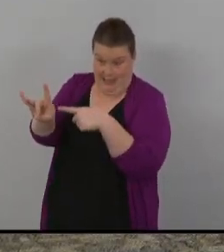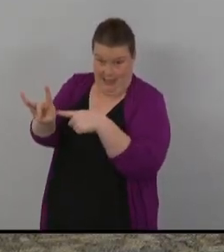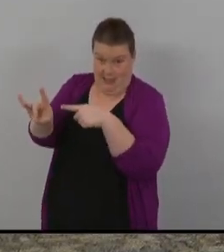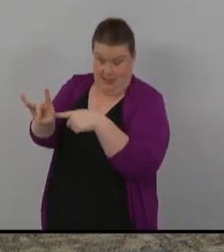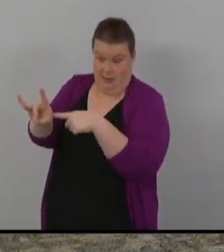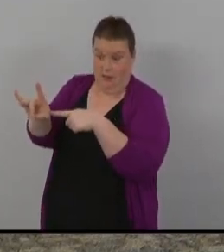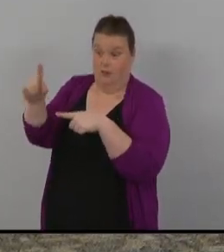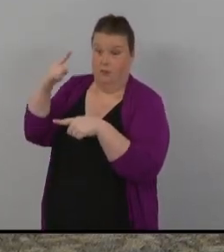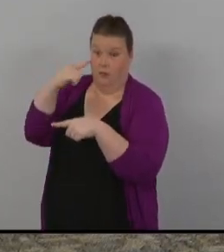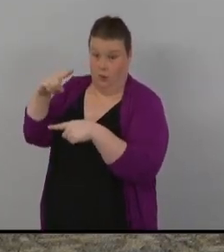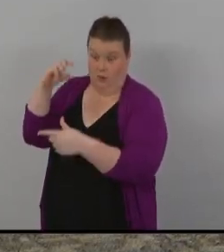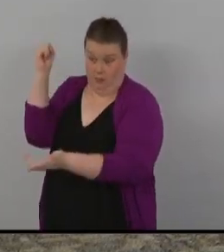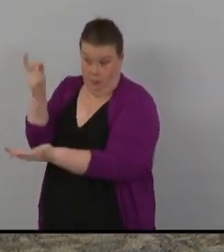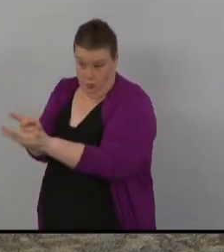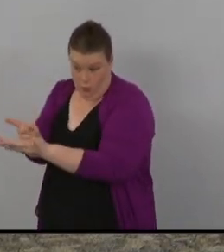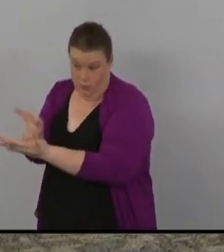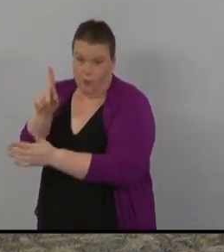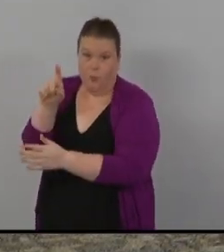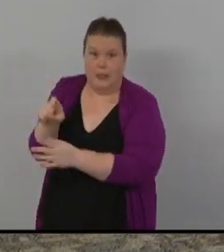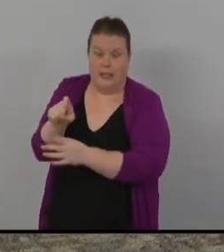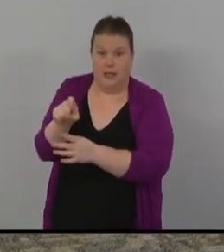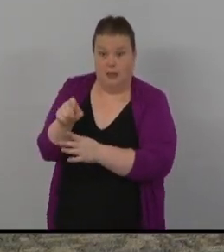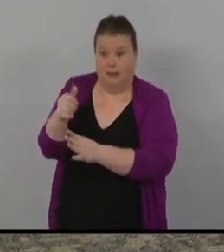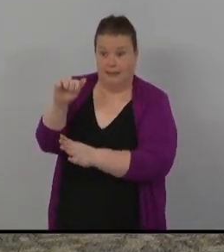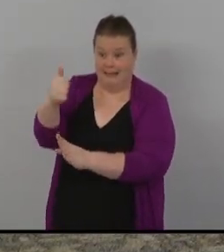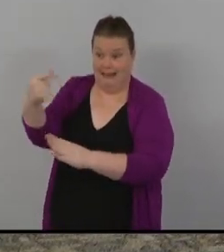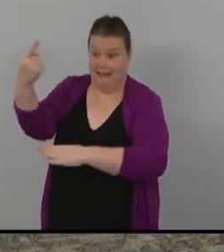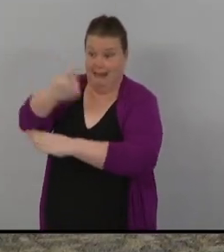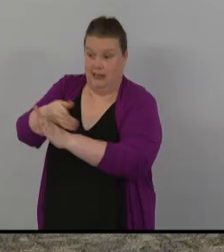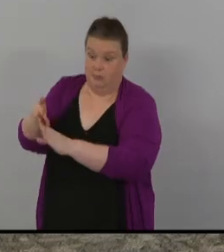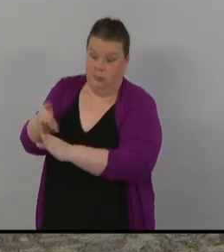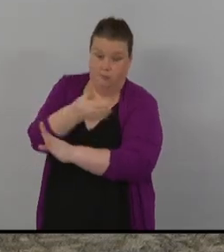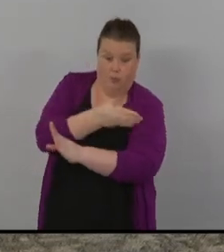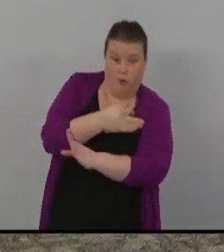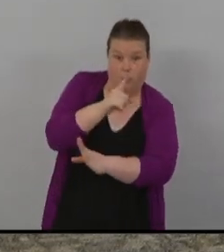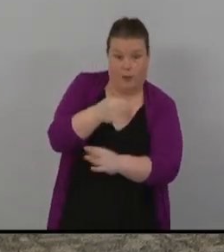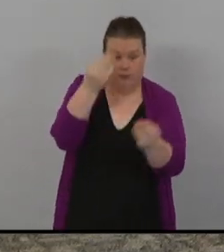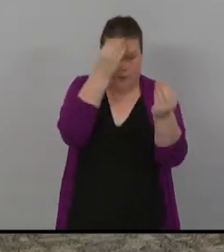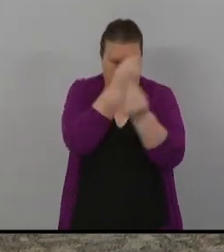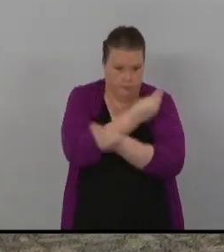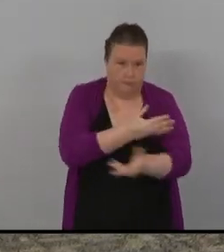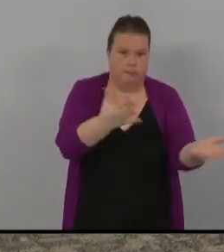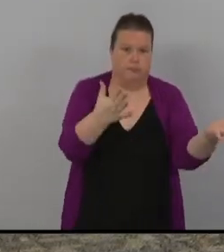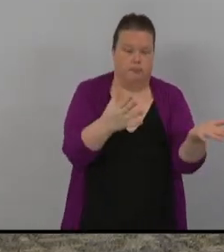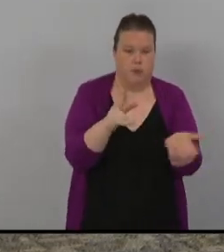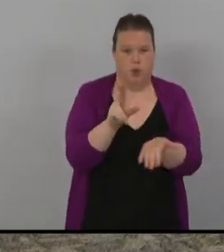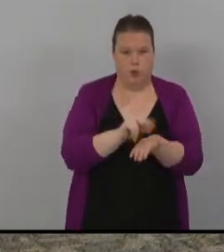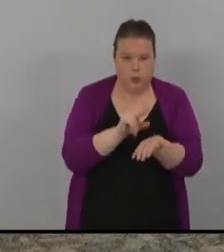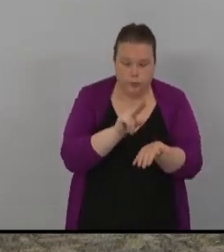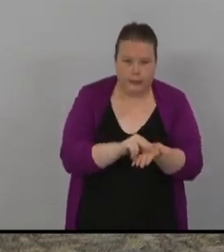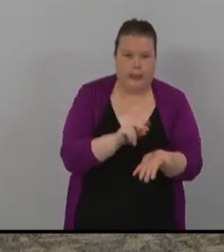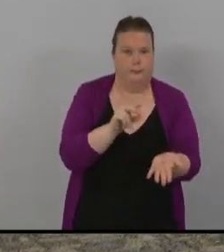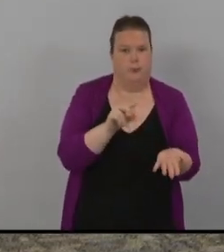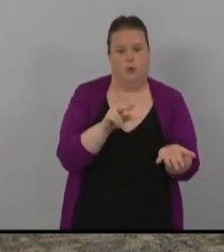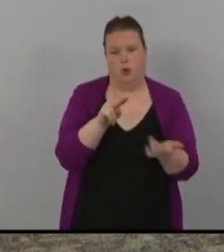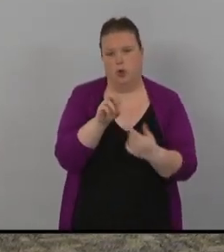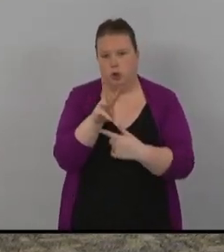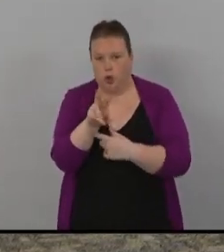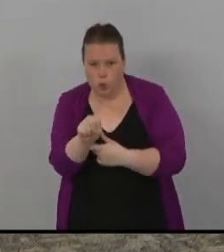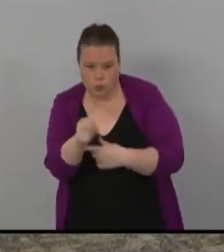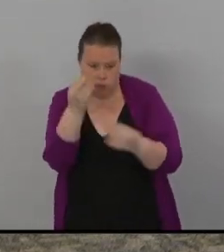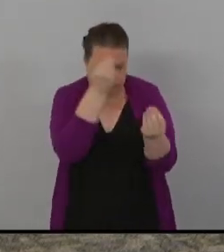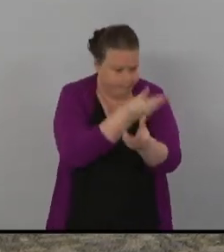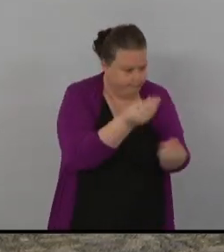We have to give 10 days notice of that public hearing and adoption. And the budget must be adopted by